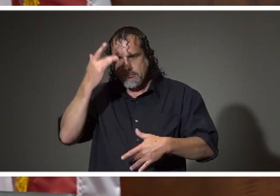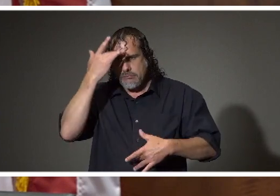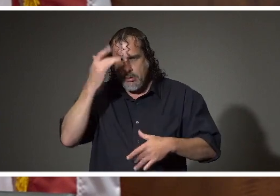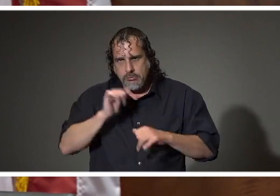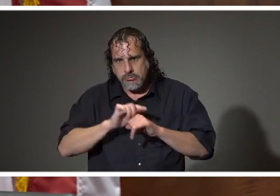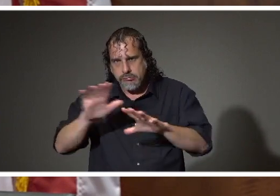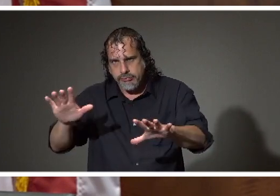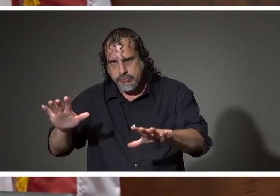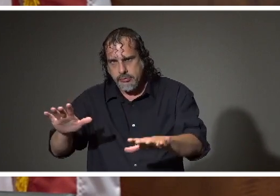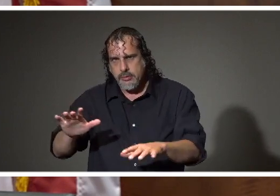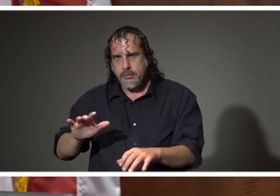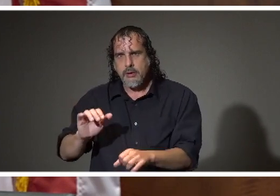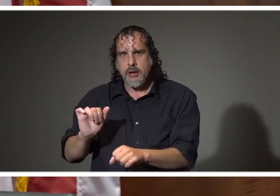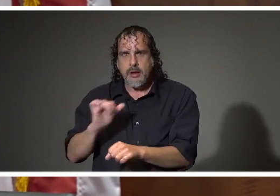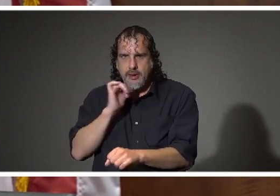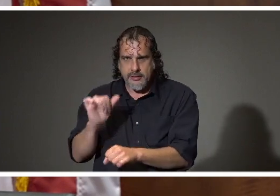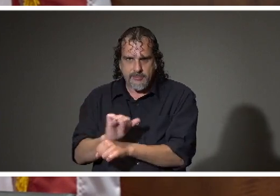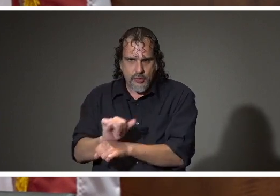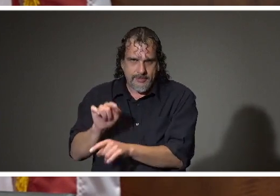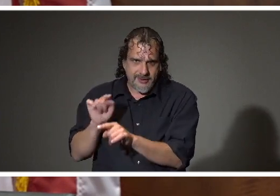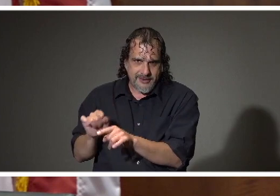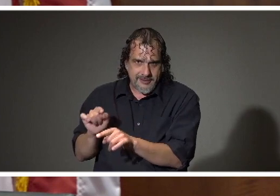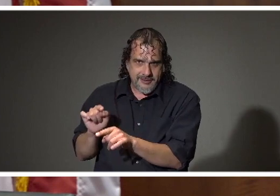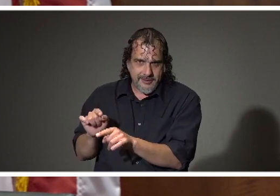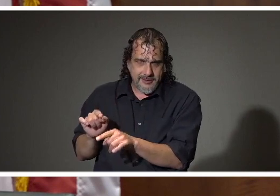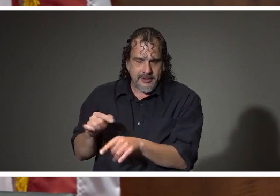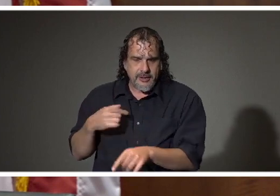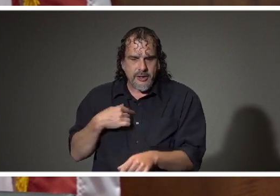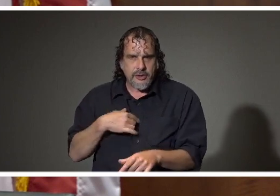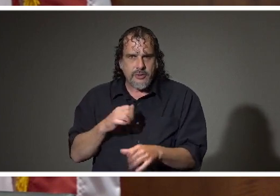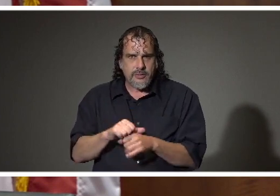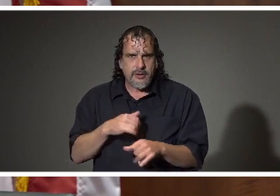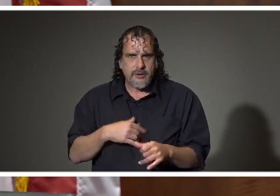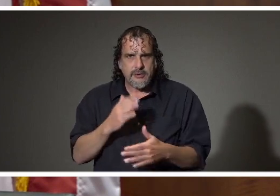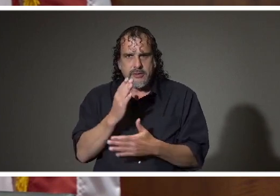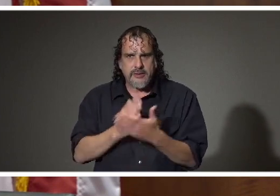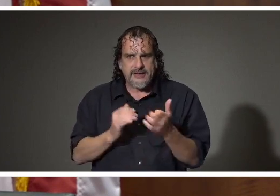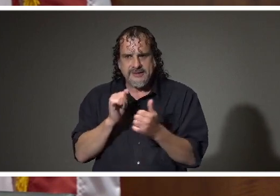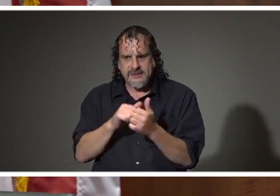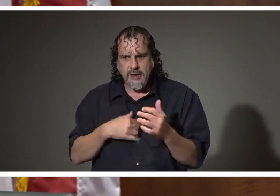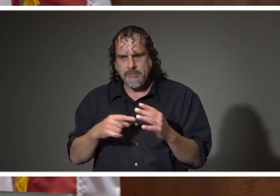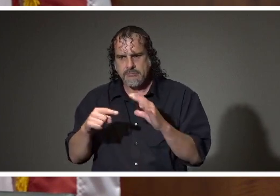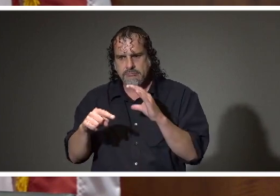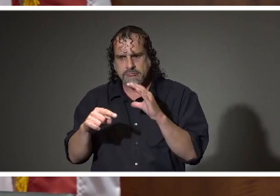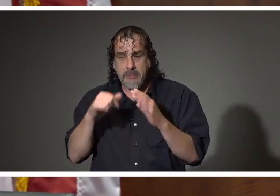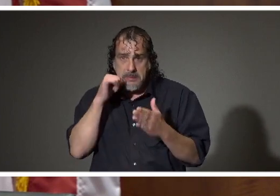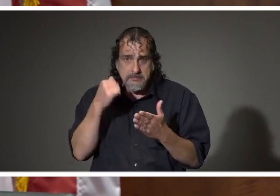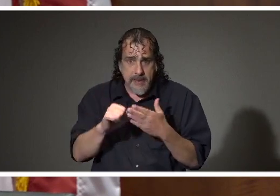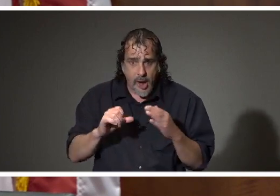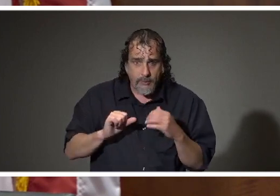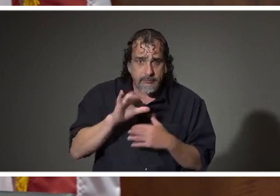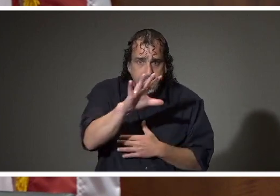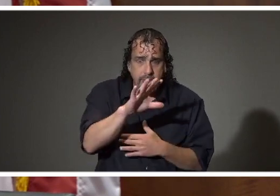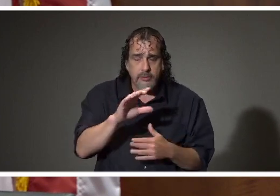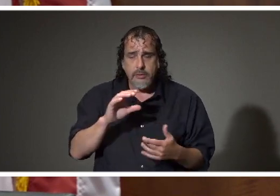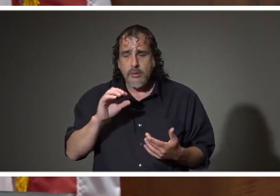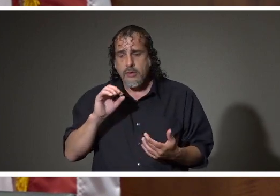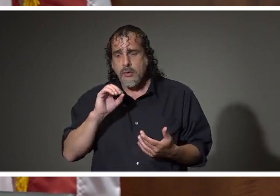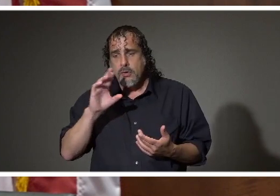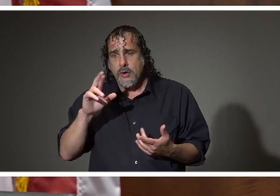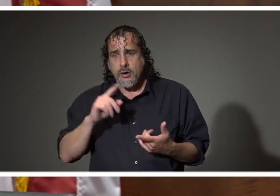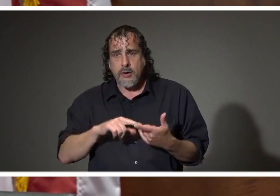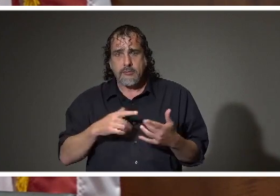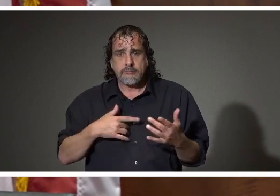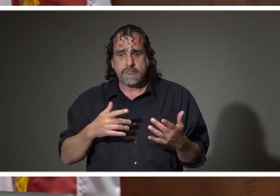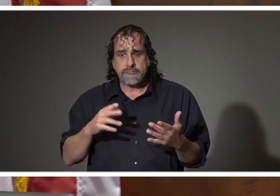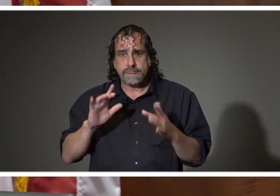unemployment determination. So you will get pieces of correspondence either through the mail or through when you enter